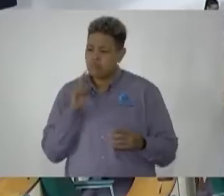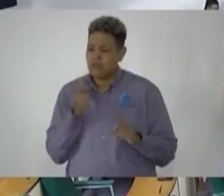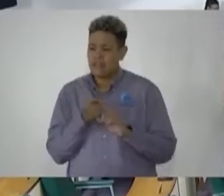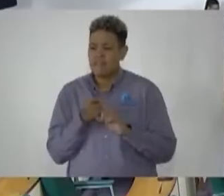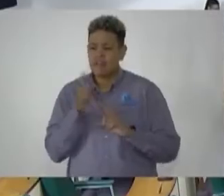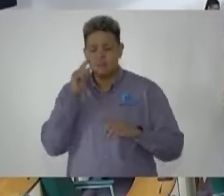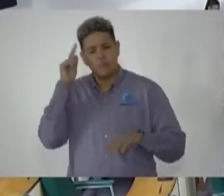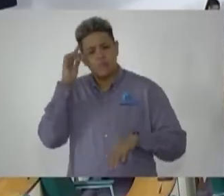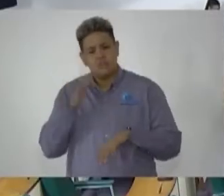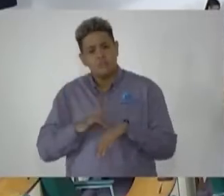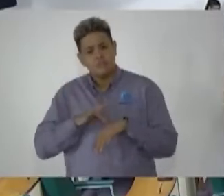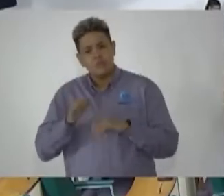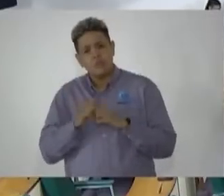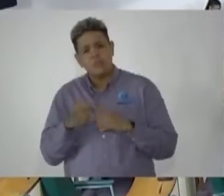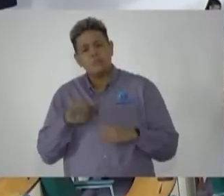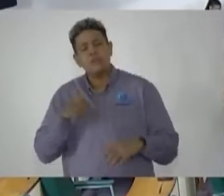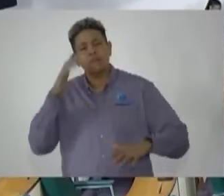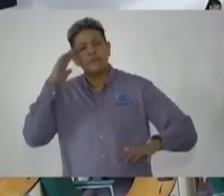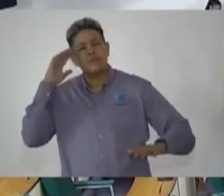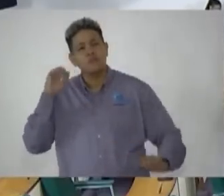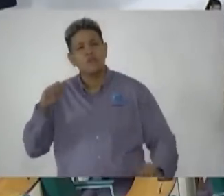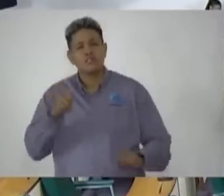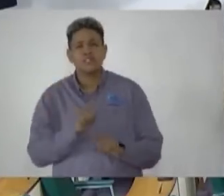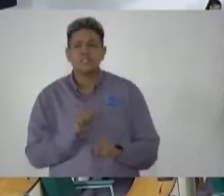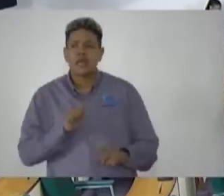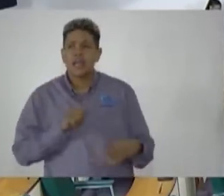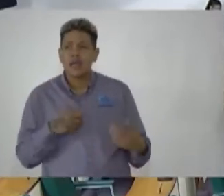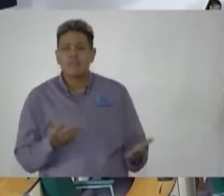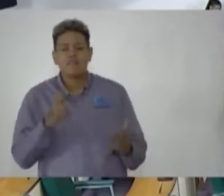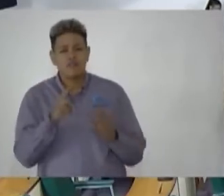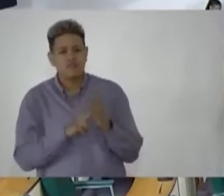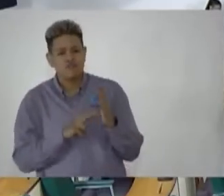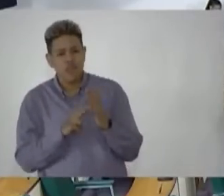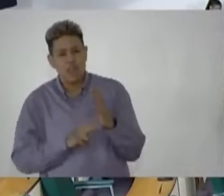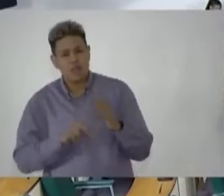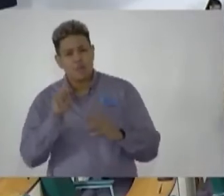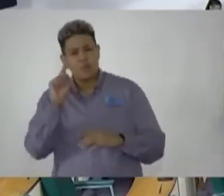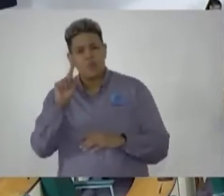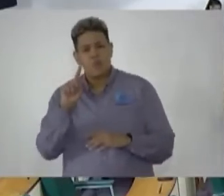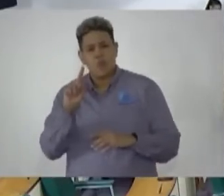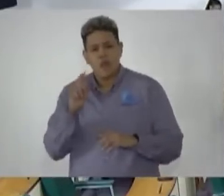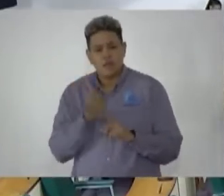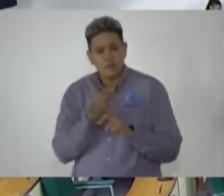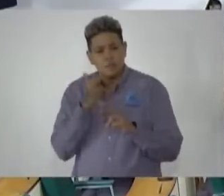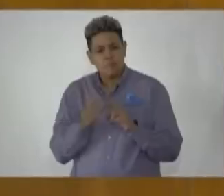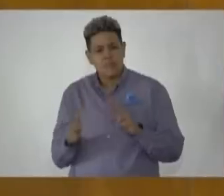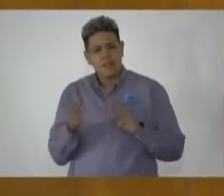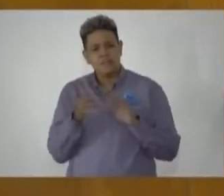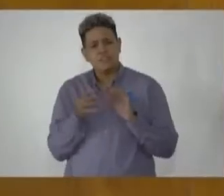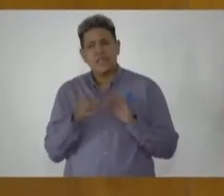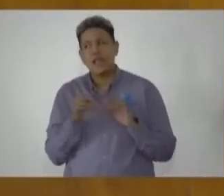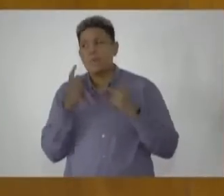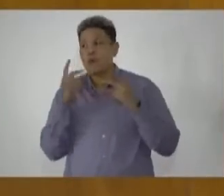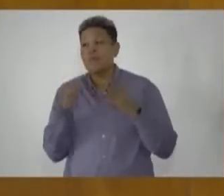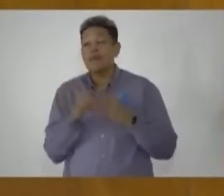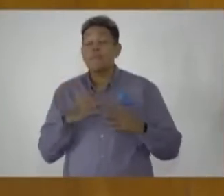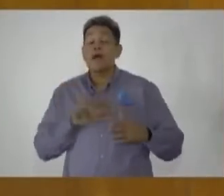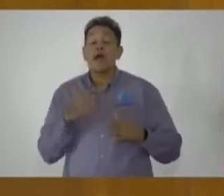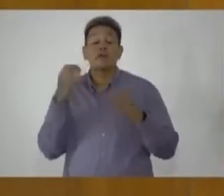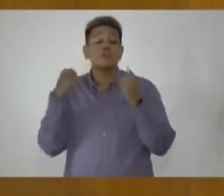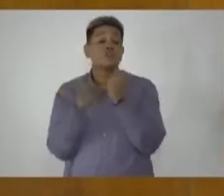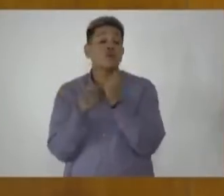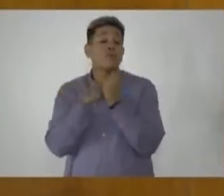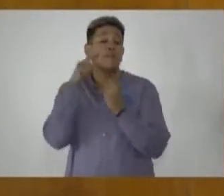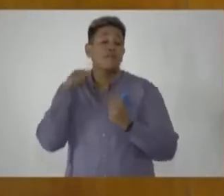and resonated well with me. Mr. President, I really want to briefly state publicly my support for